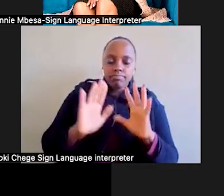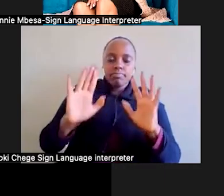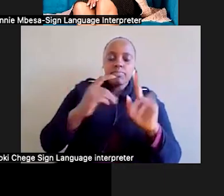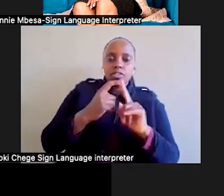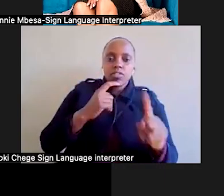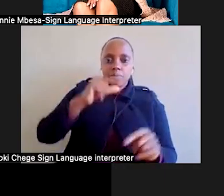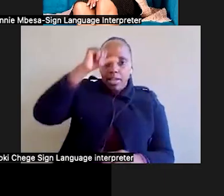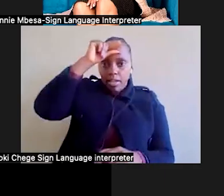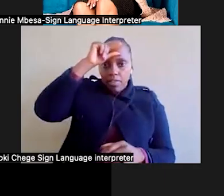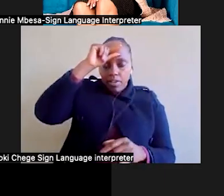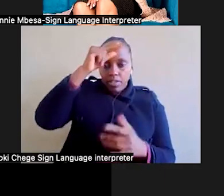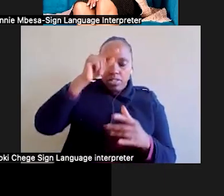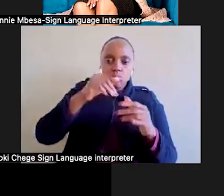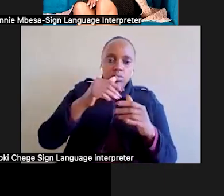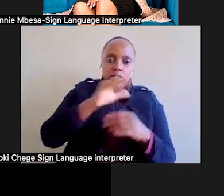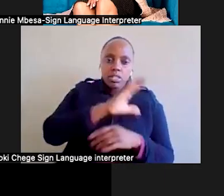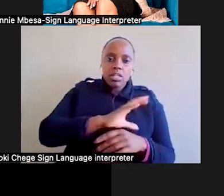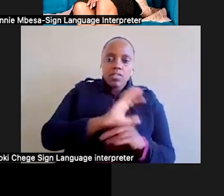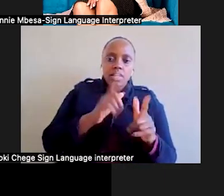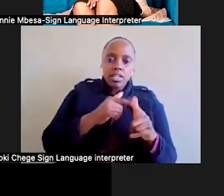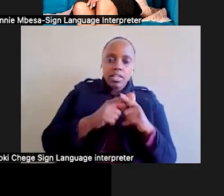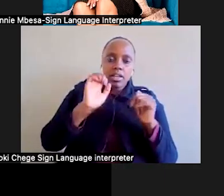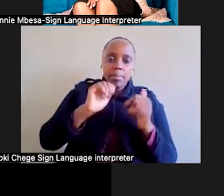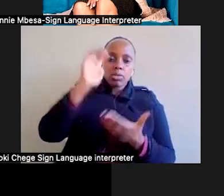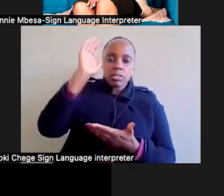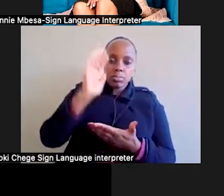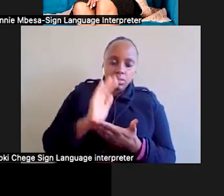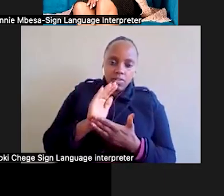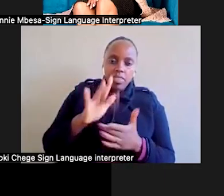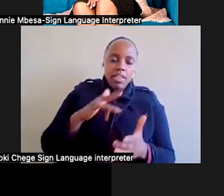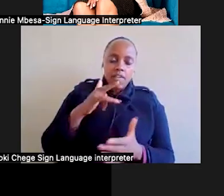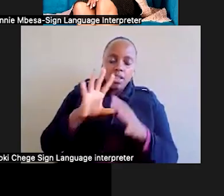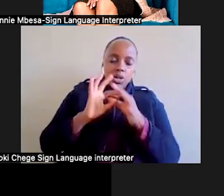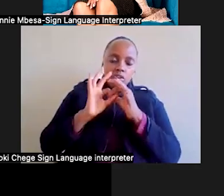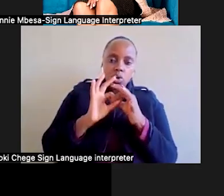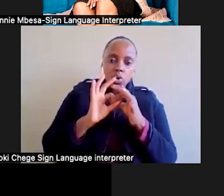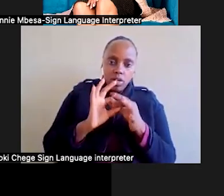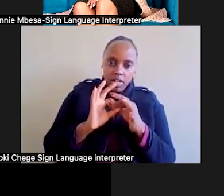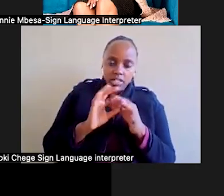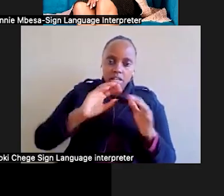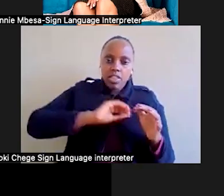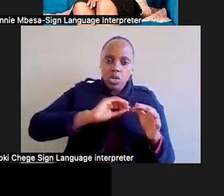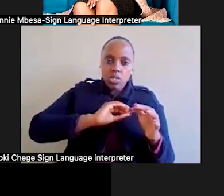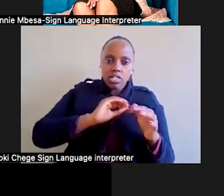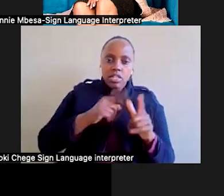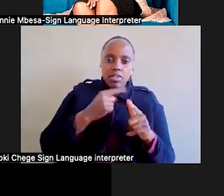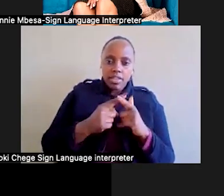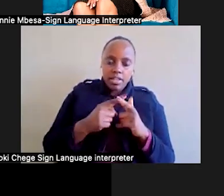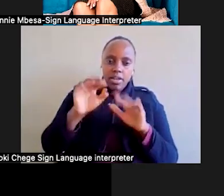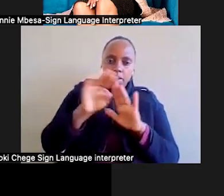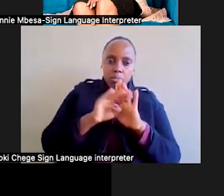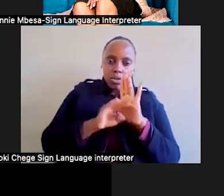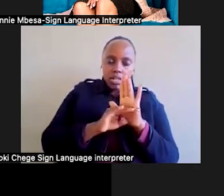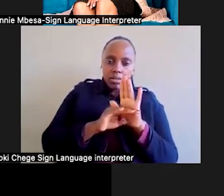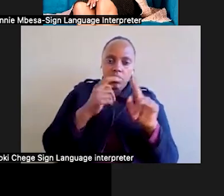to external actors, as well as it can reduce the sense of ownership and responsibility of the programs from